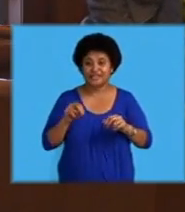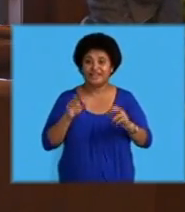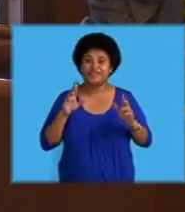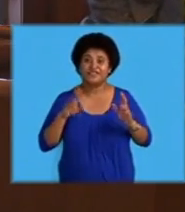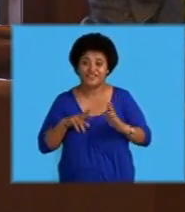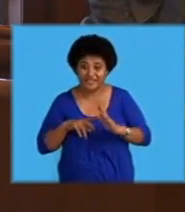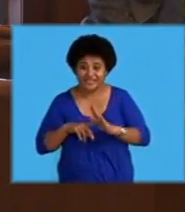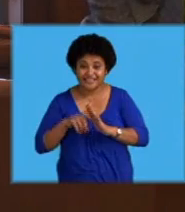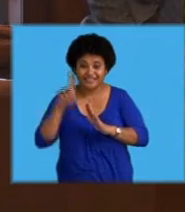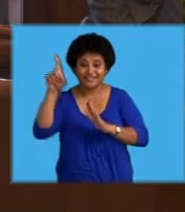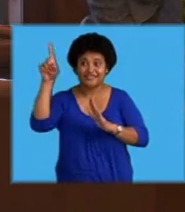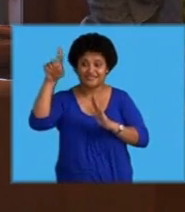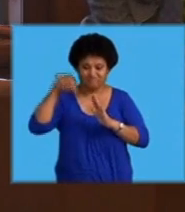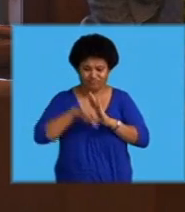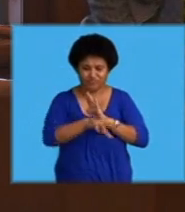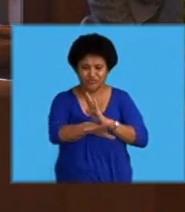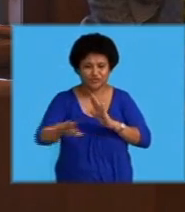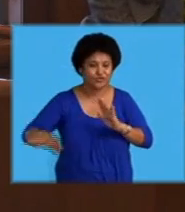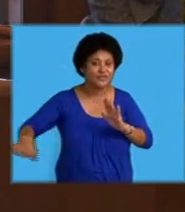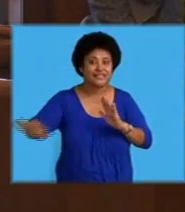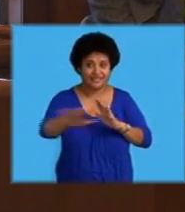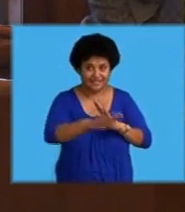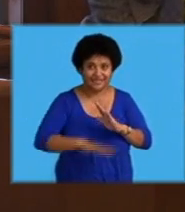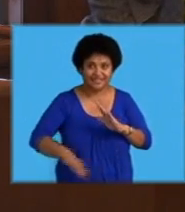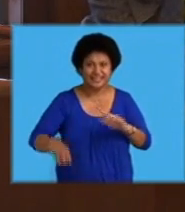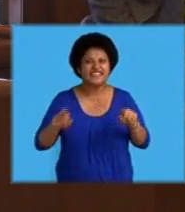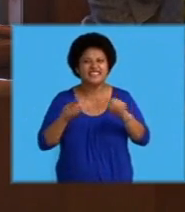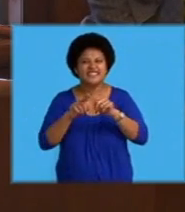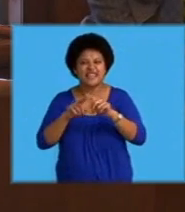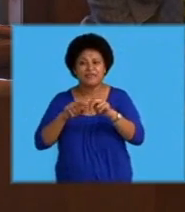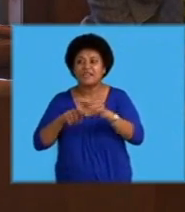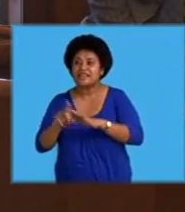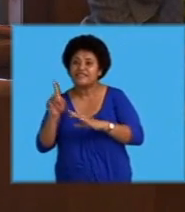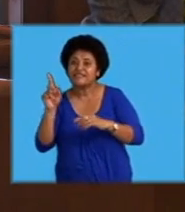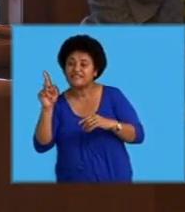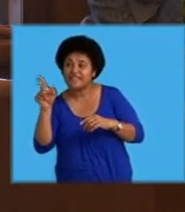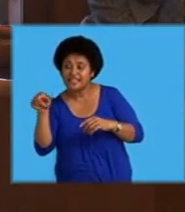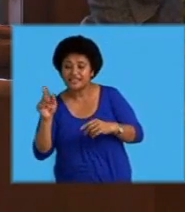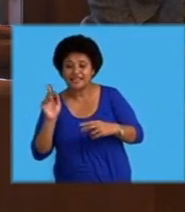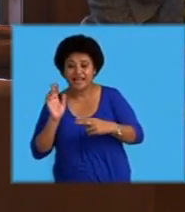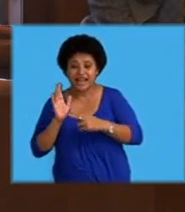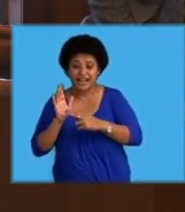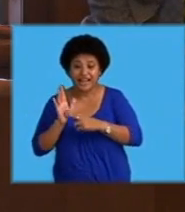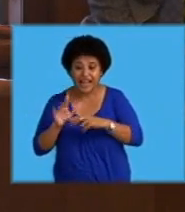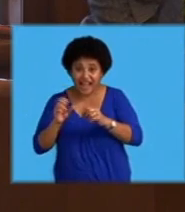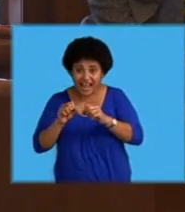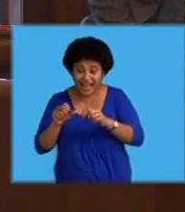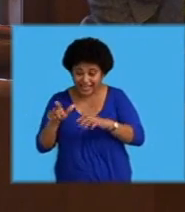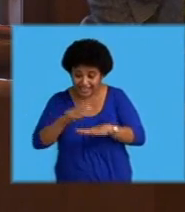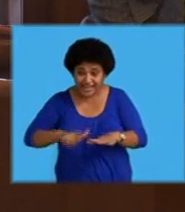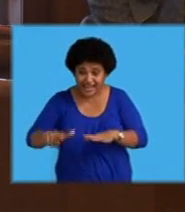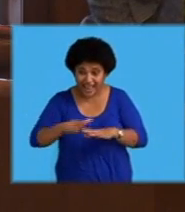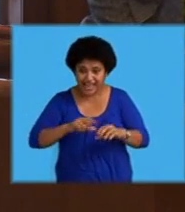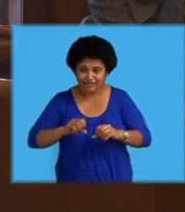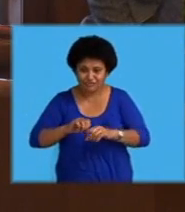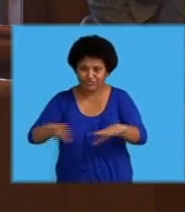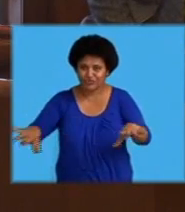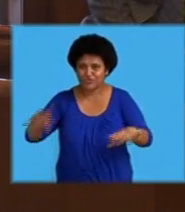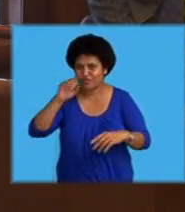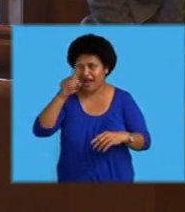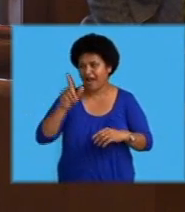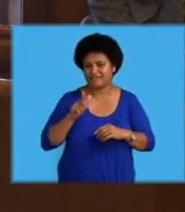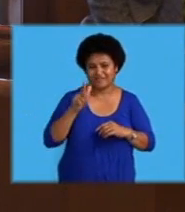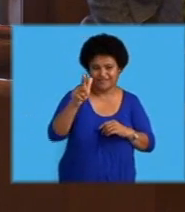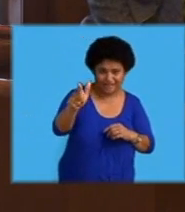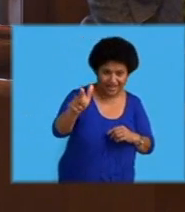in a gully somewhere in Nandarivatu and you won't get terrestrial coverage. But what we intend to do with this digital rollout through government is